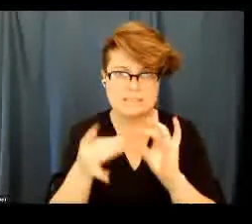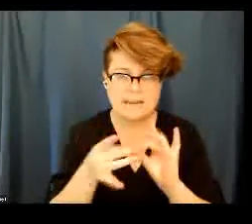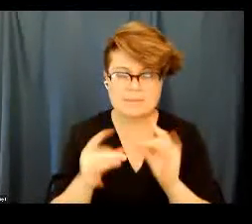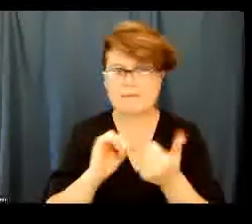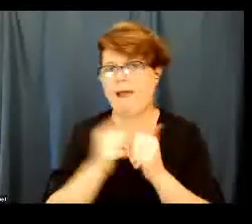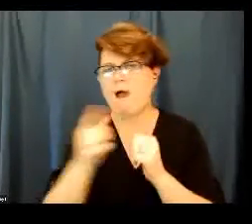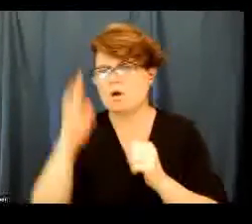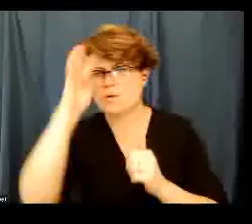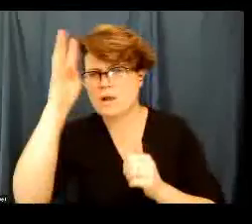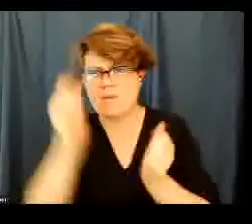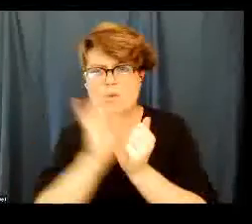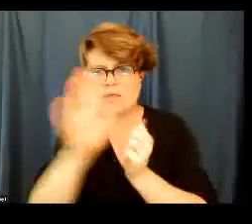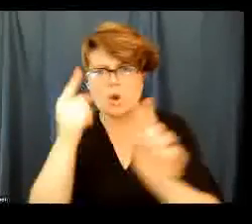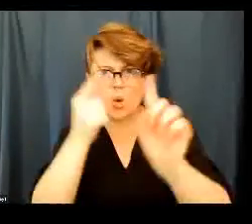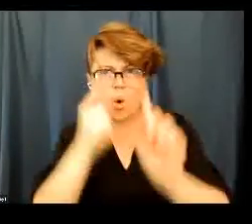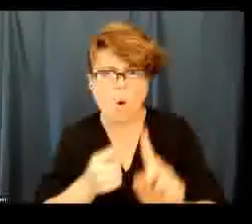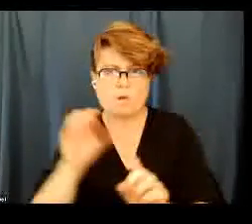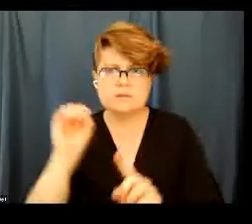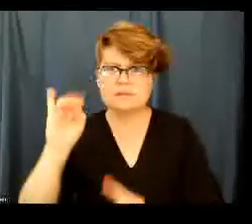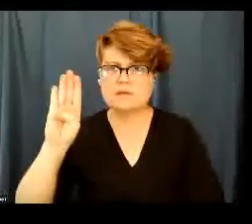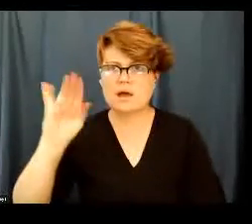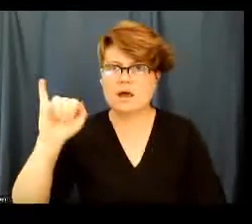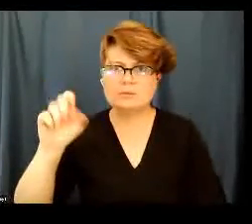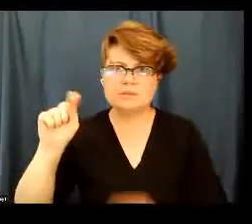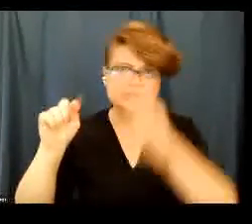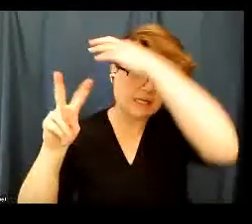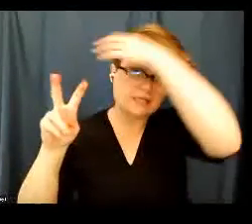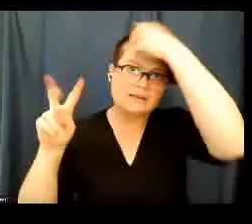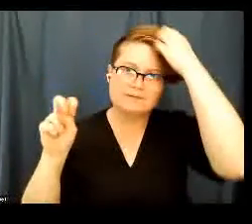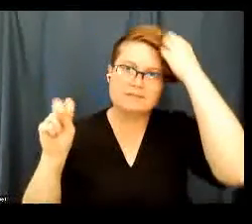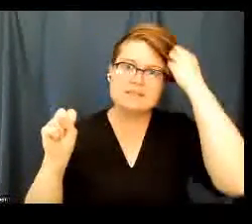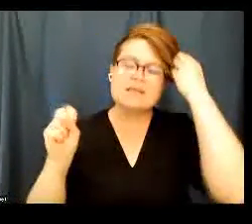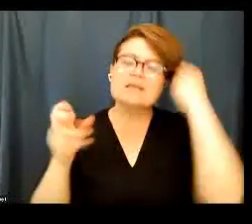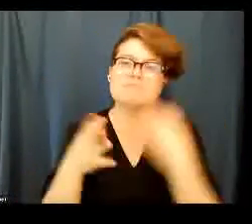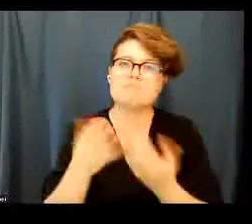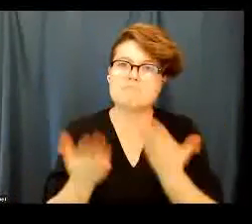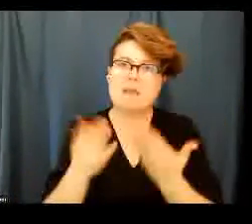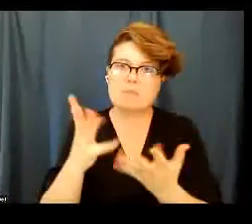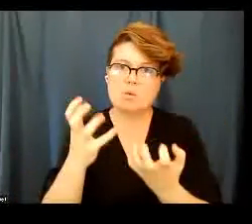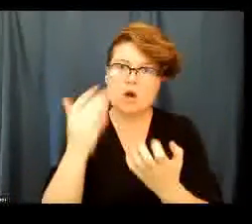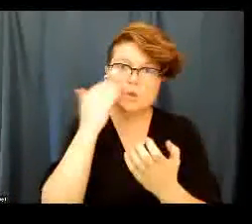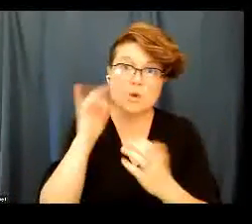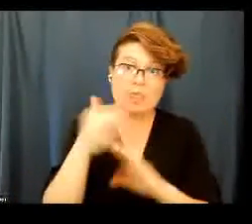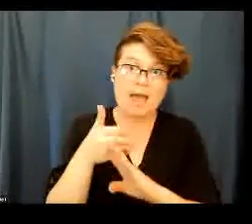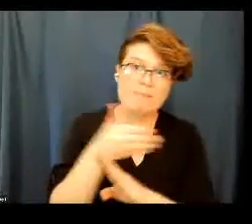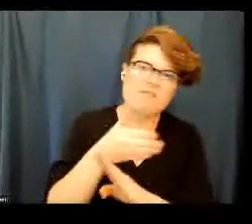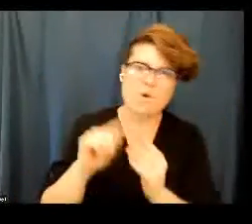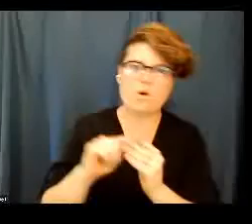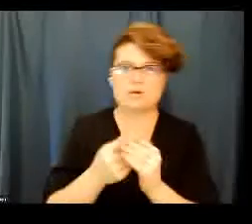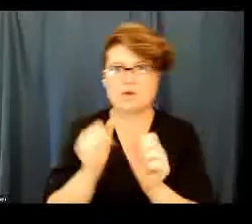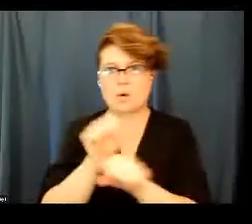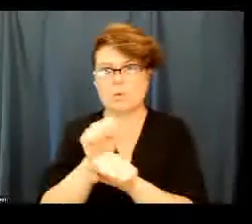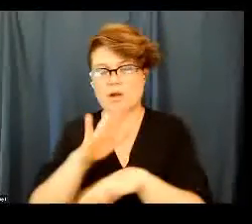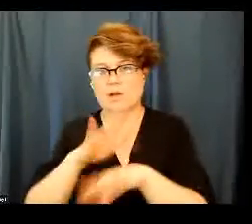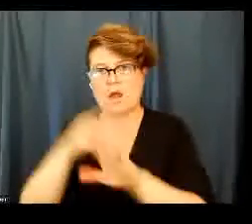of your goals and objectives, which you might want before you start working on that protocol piece.